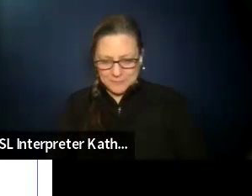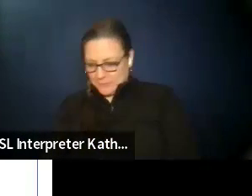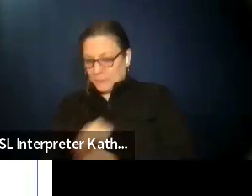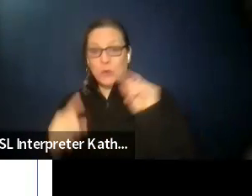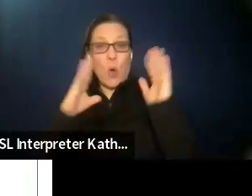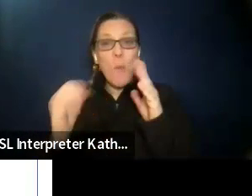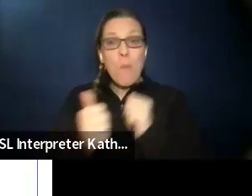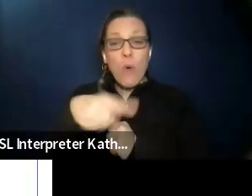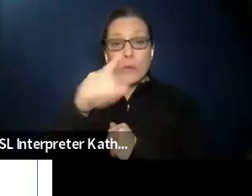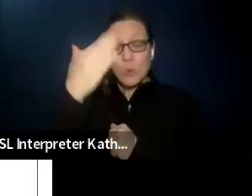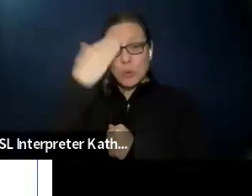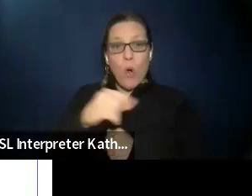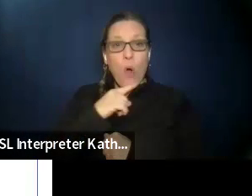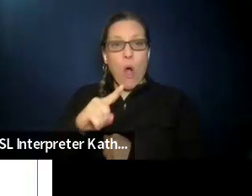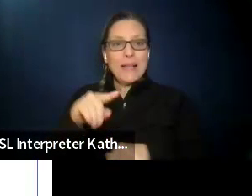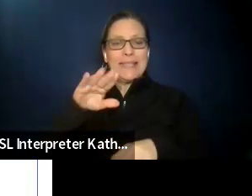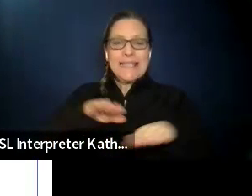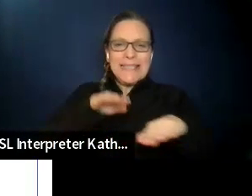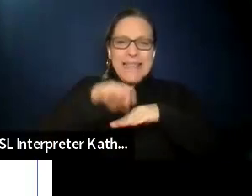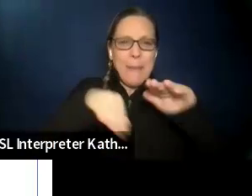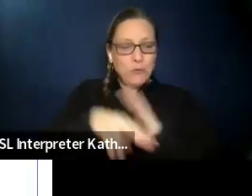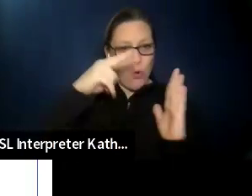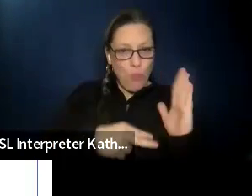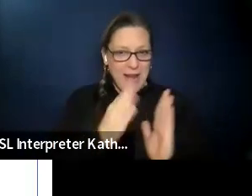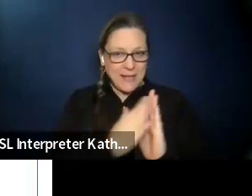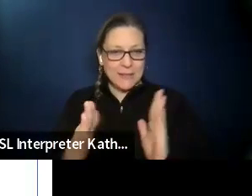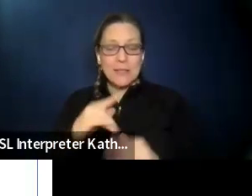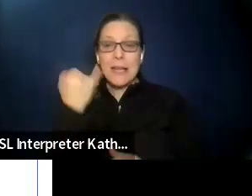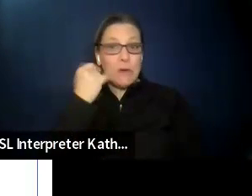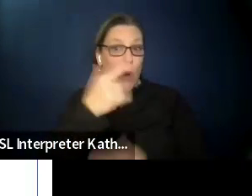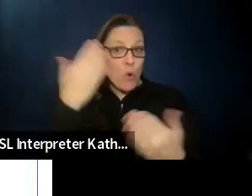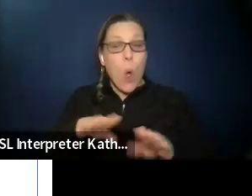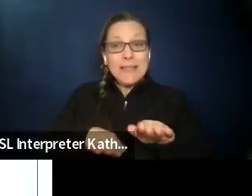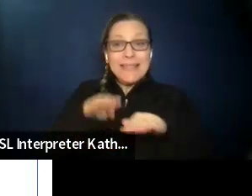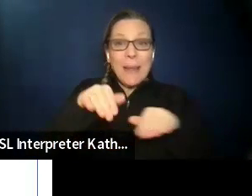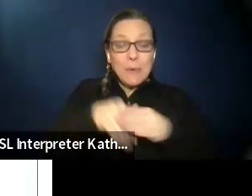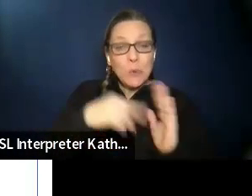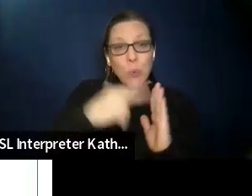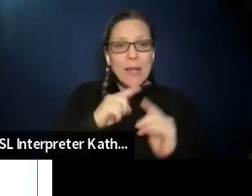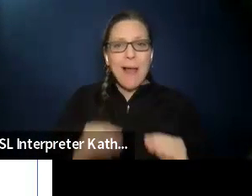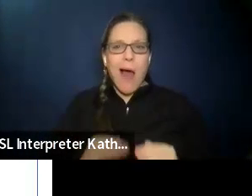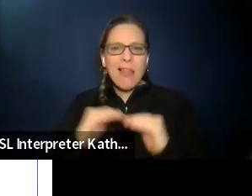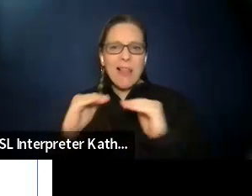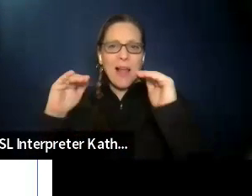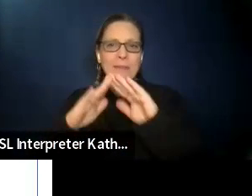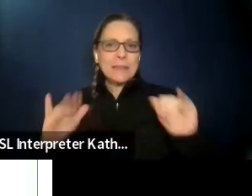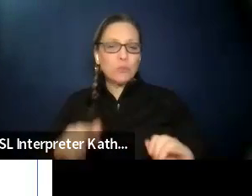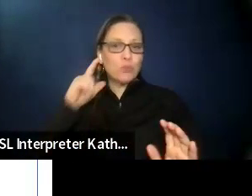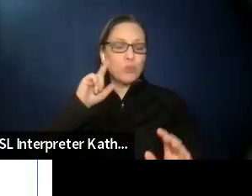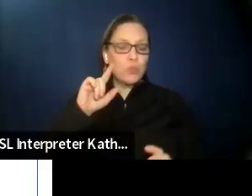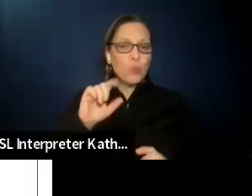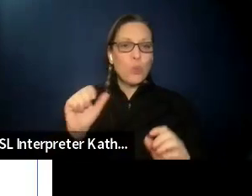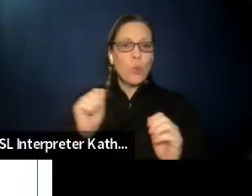hopefully most of you know our Step Into Reading series, but just in case, Step Into Reading is a leveling system